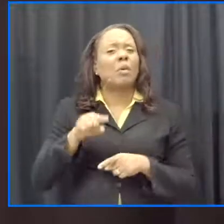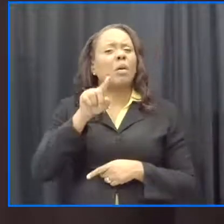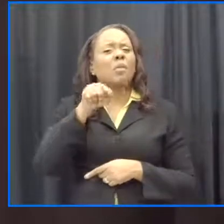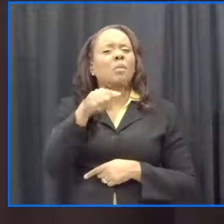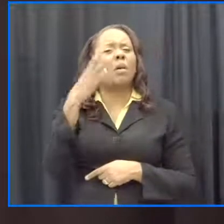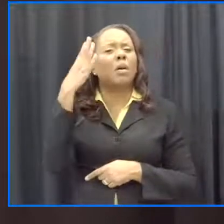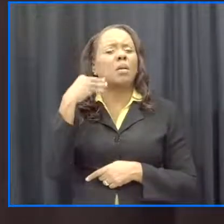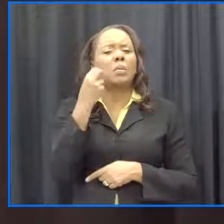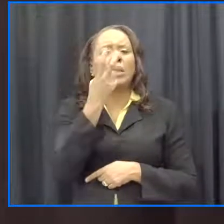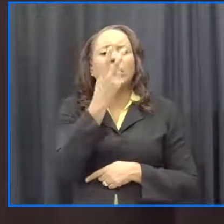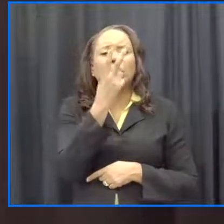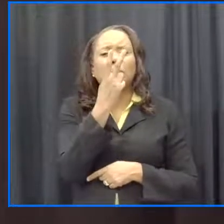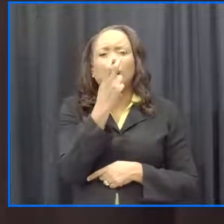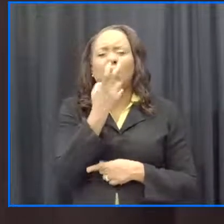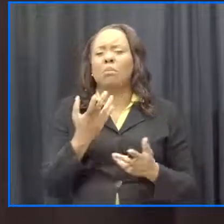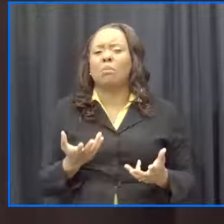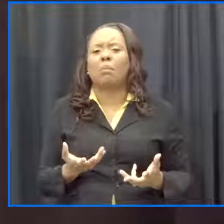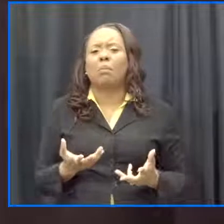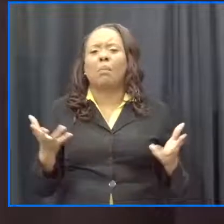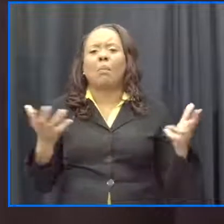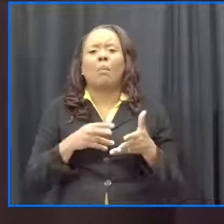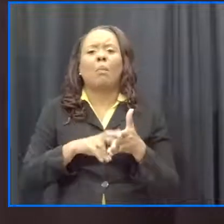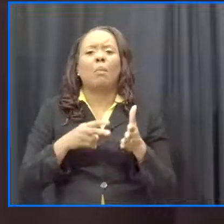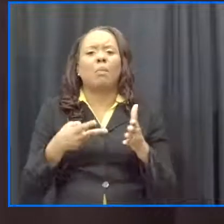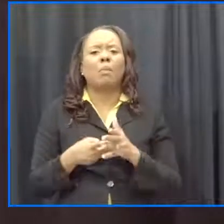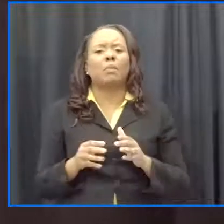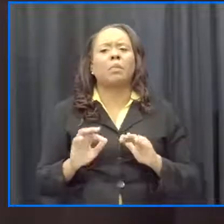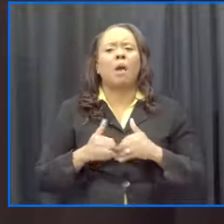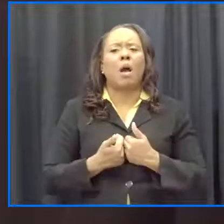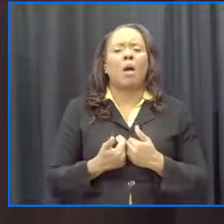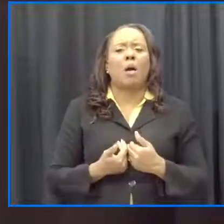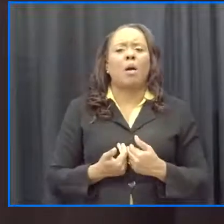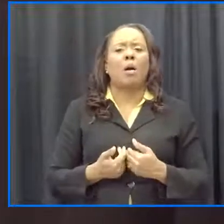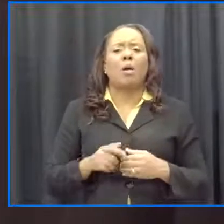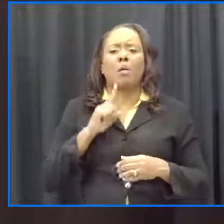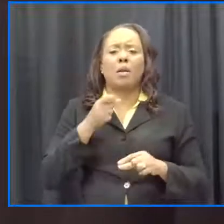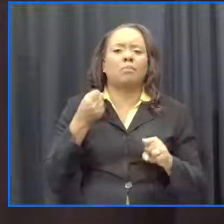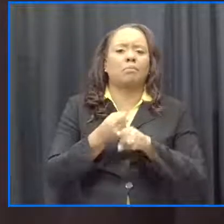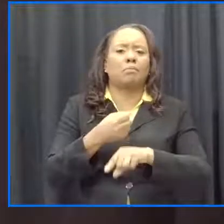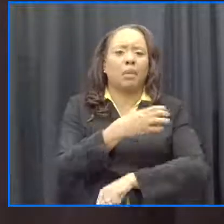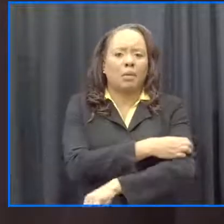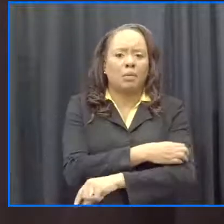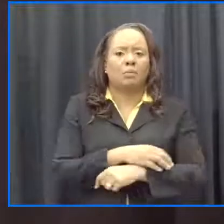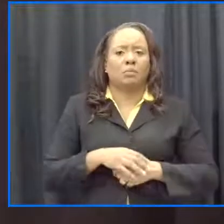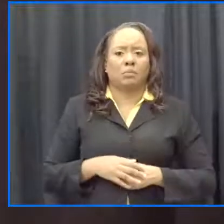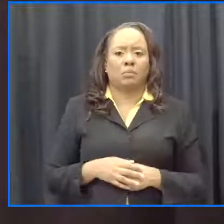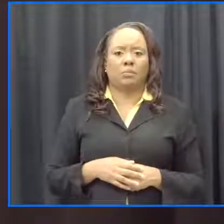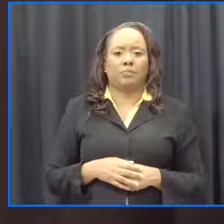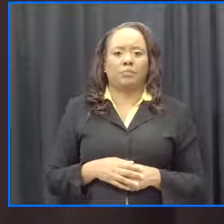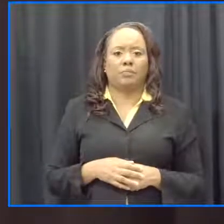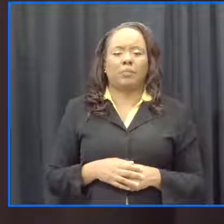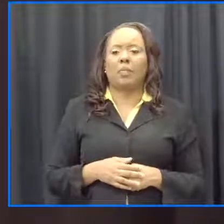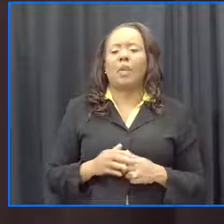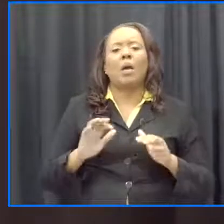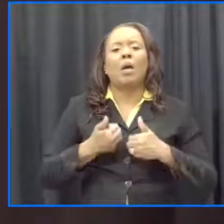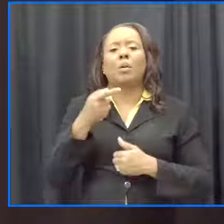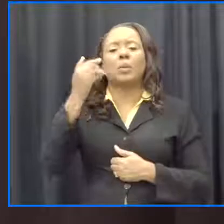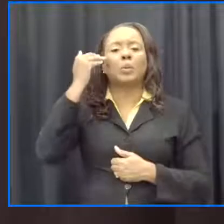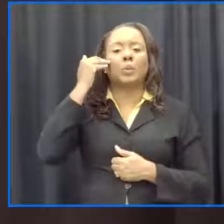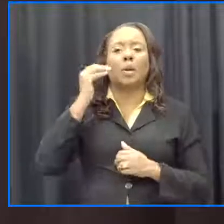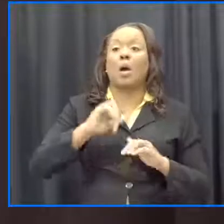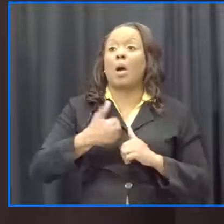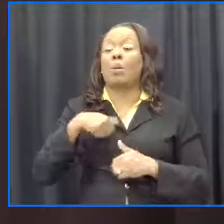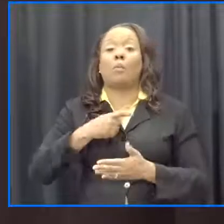are assailed, of what it boots to shape their power. Read what we won and where we